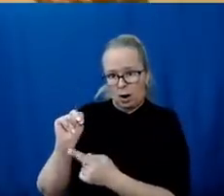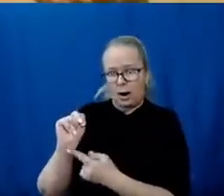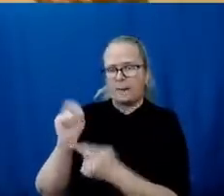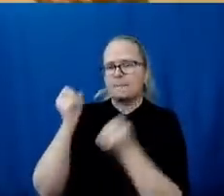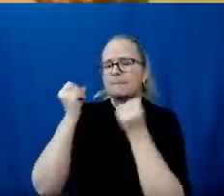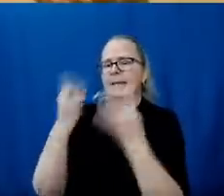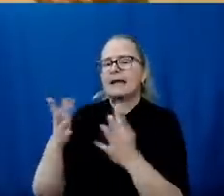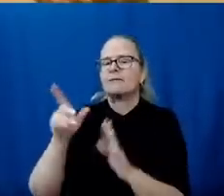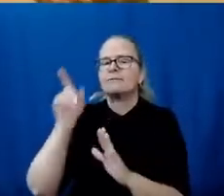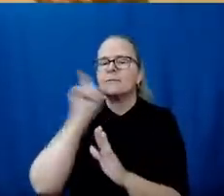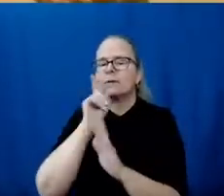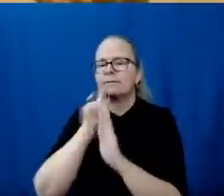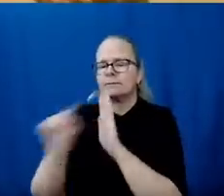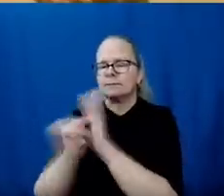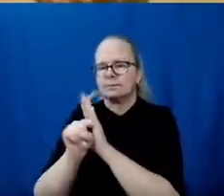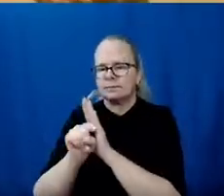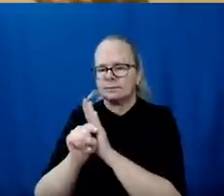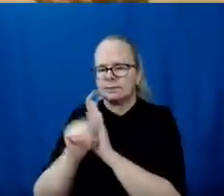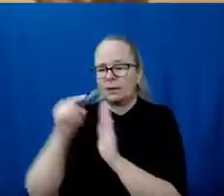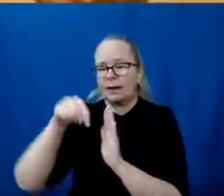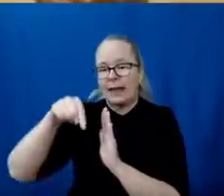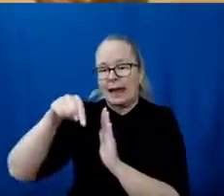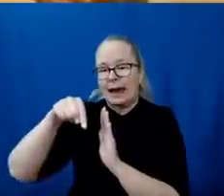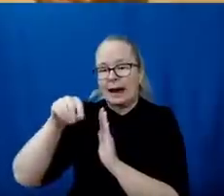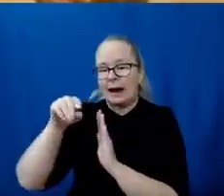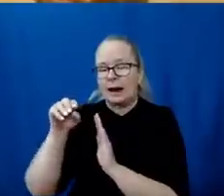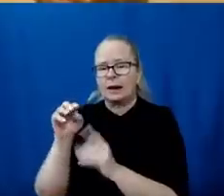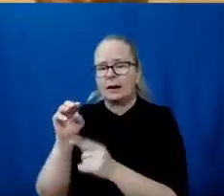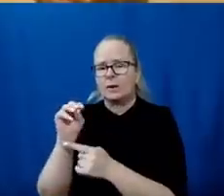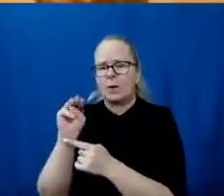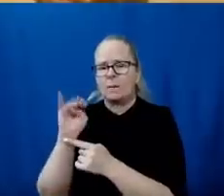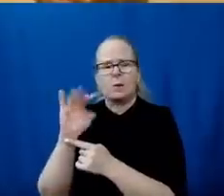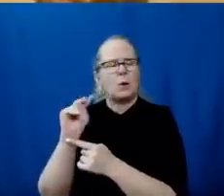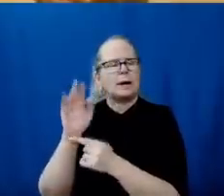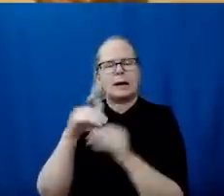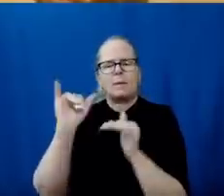the asymptomatic. And so it's become more of a red